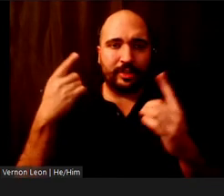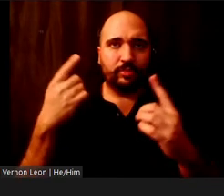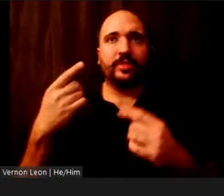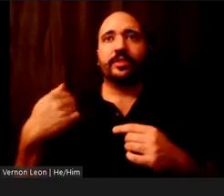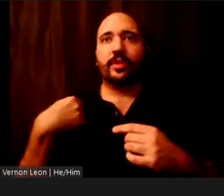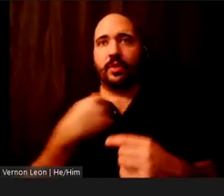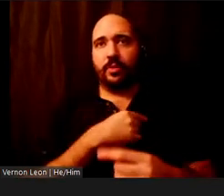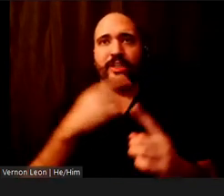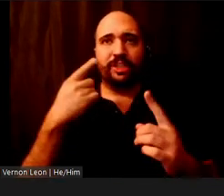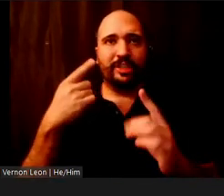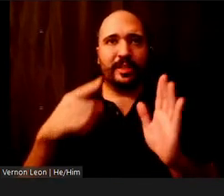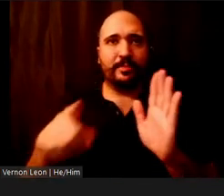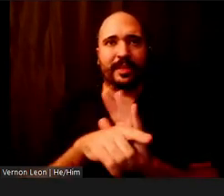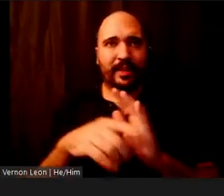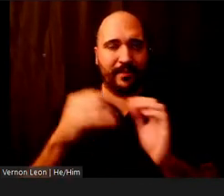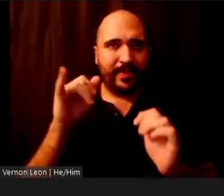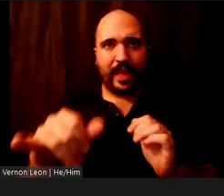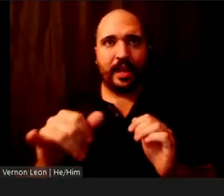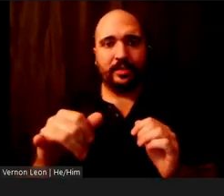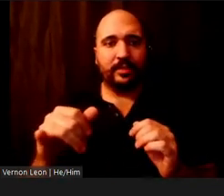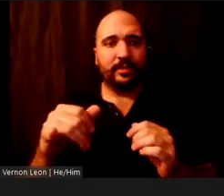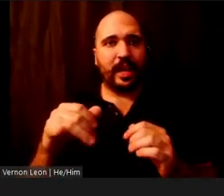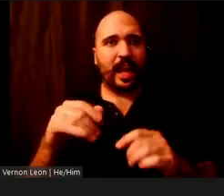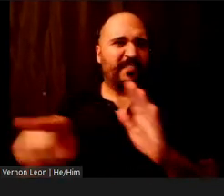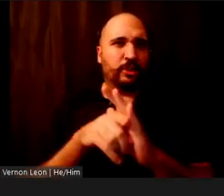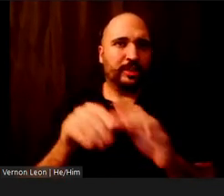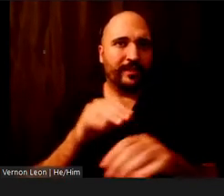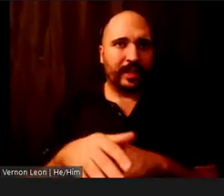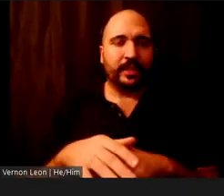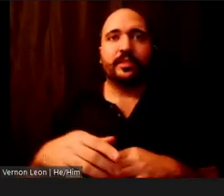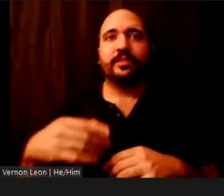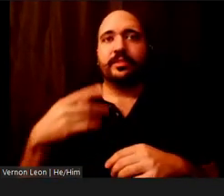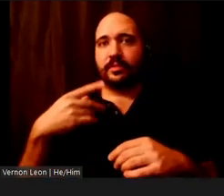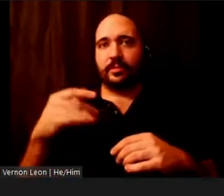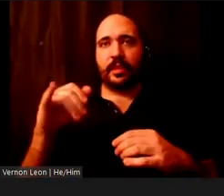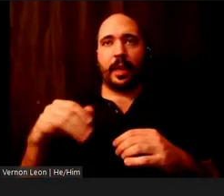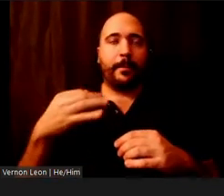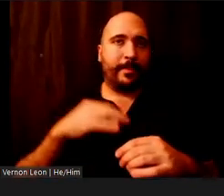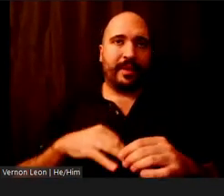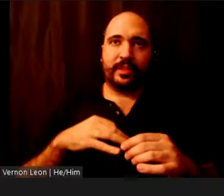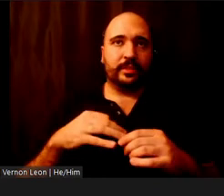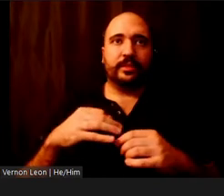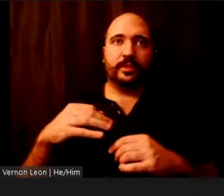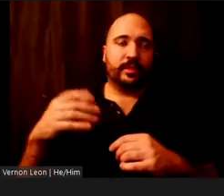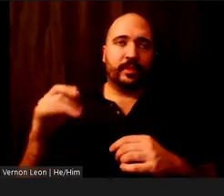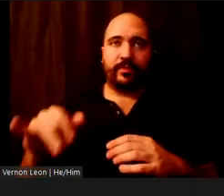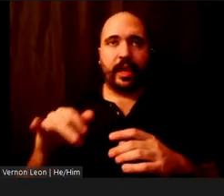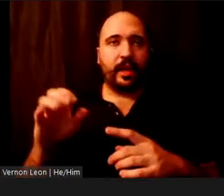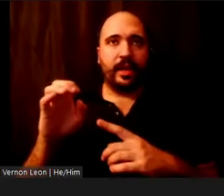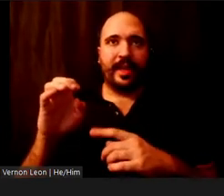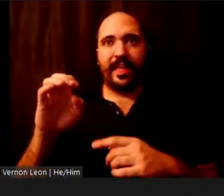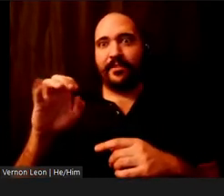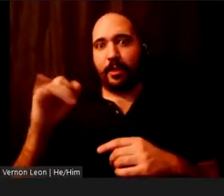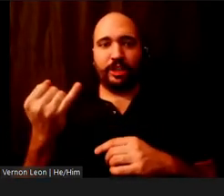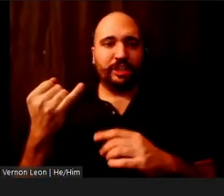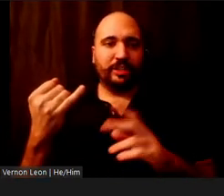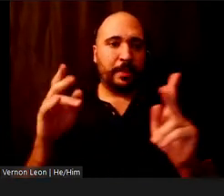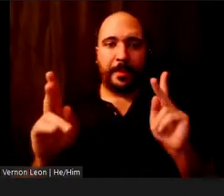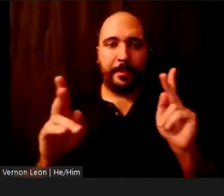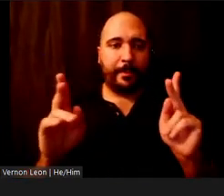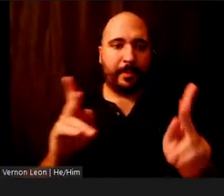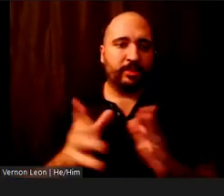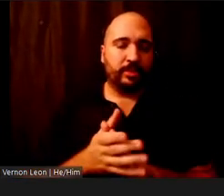adverse effects of the project, as well as potentially offsetting benefits to the affected environmental justice populations. Again, there is